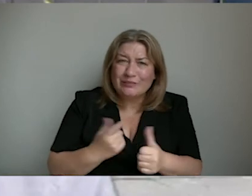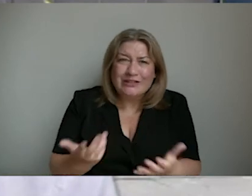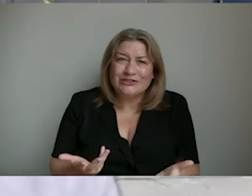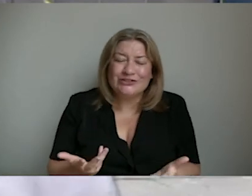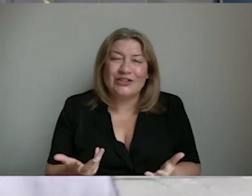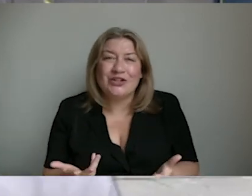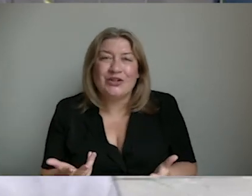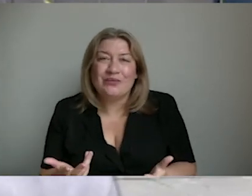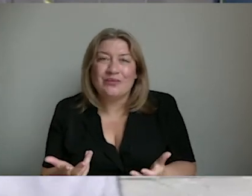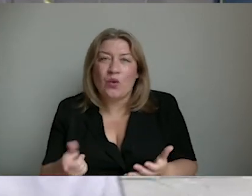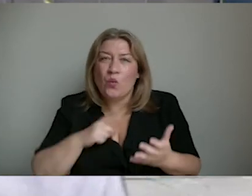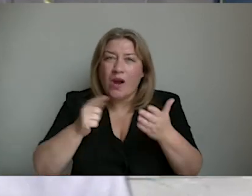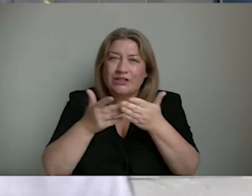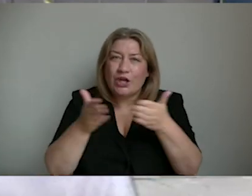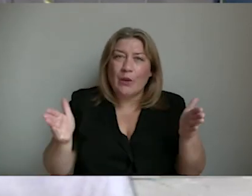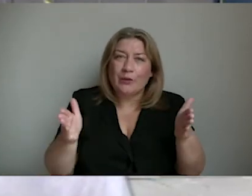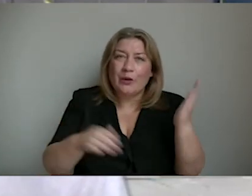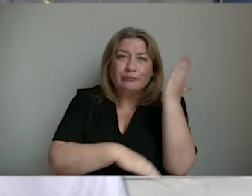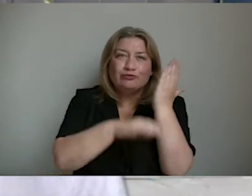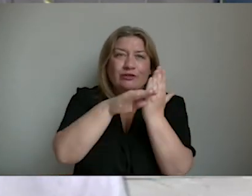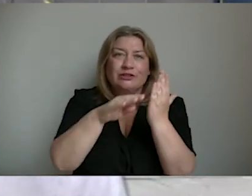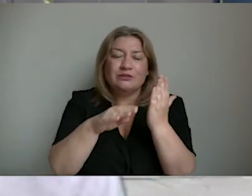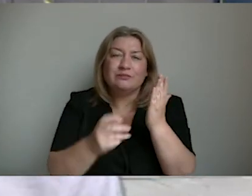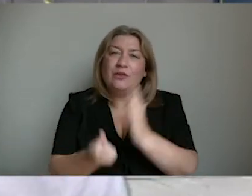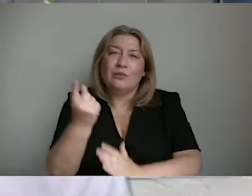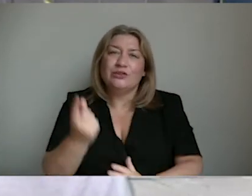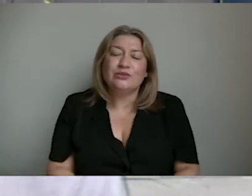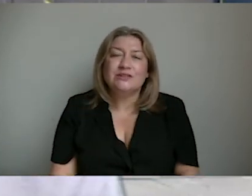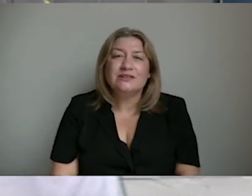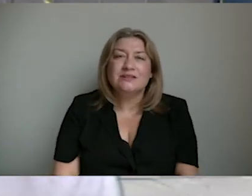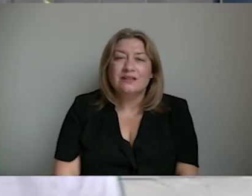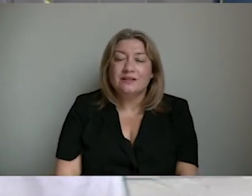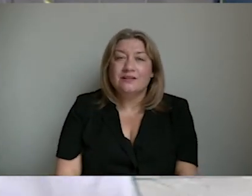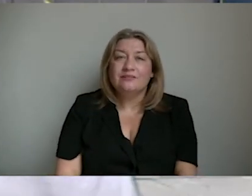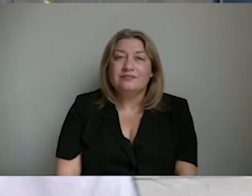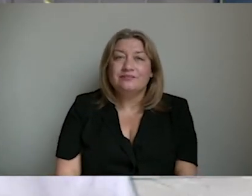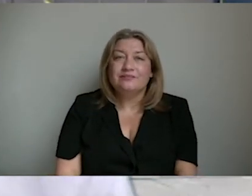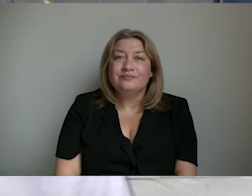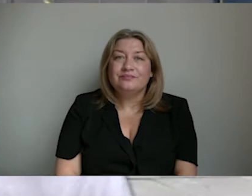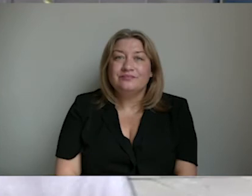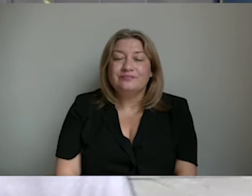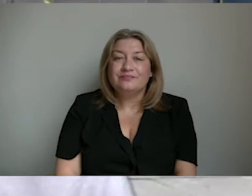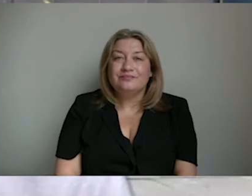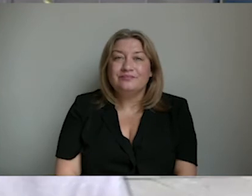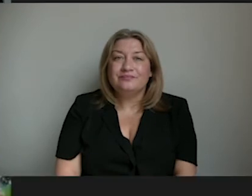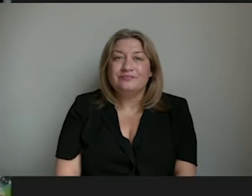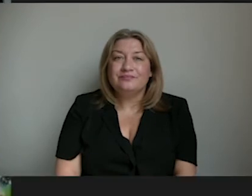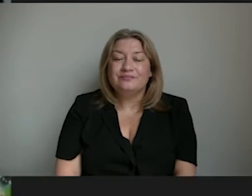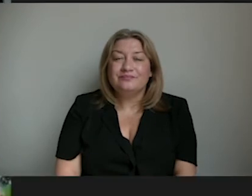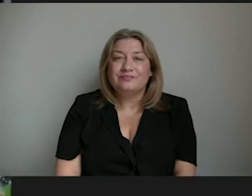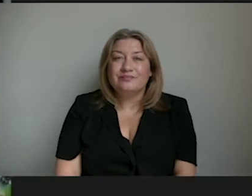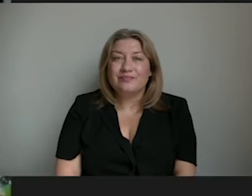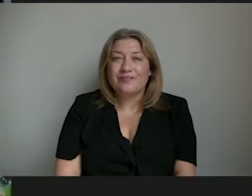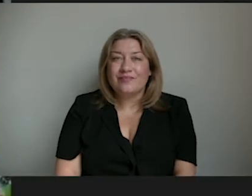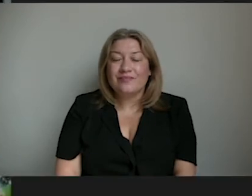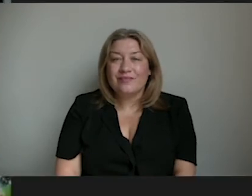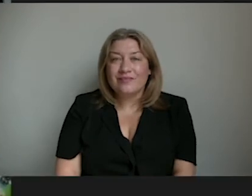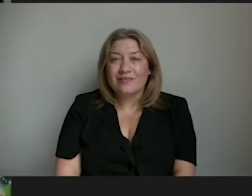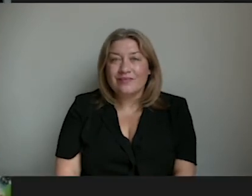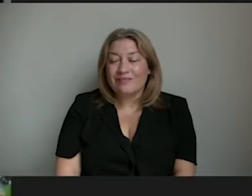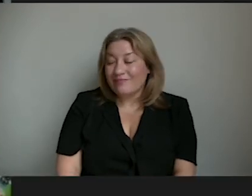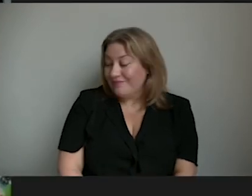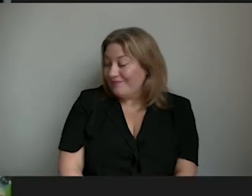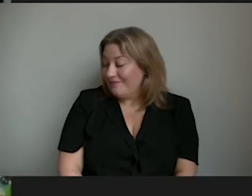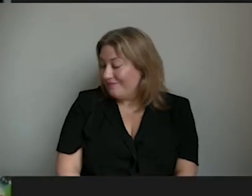why is it so good to do an apprenticeship? Why does that open up your progression opportunities? Yeah, so like I said, so because